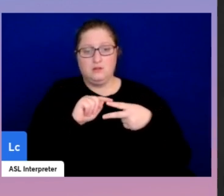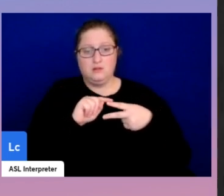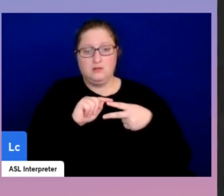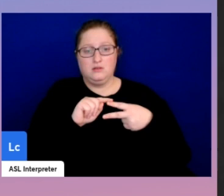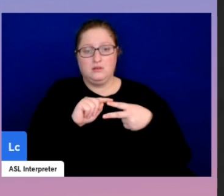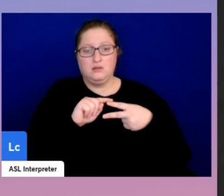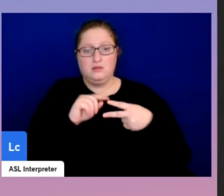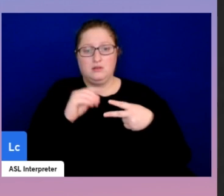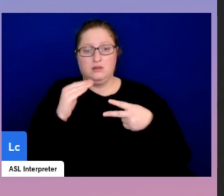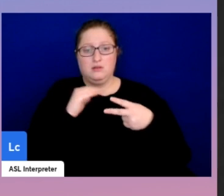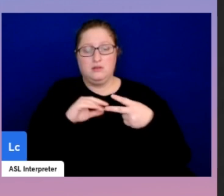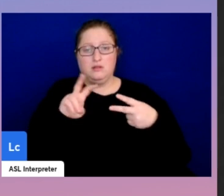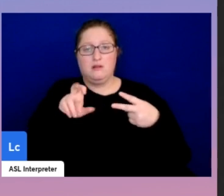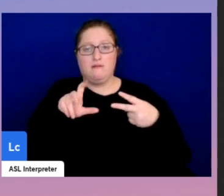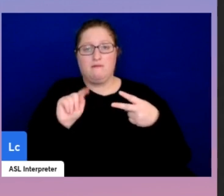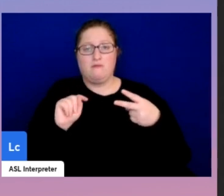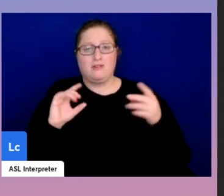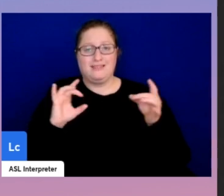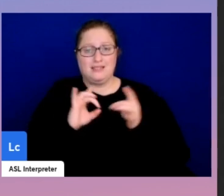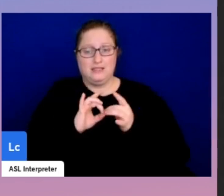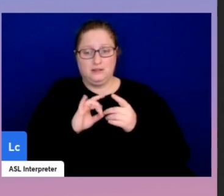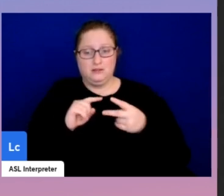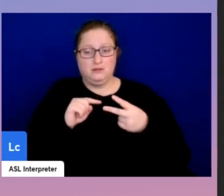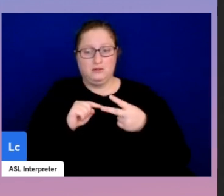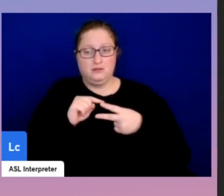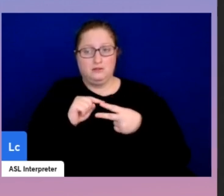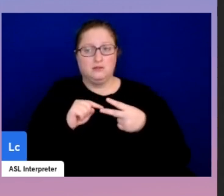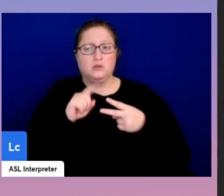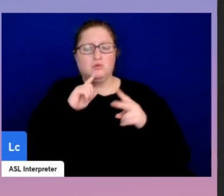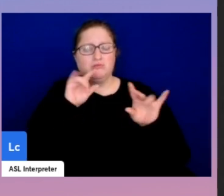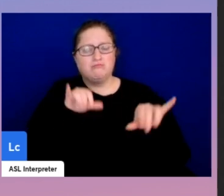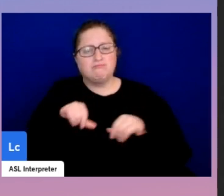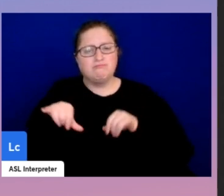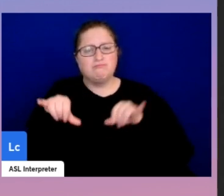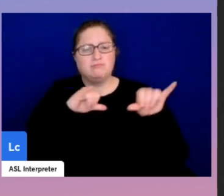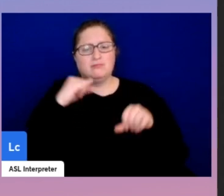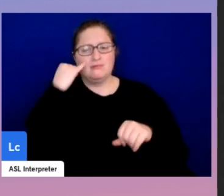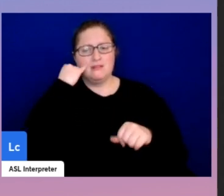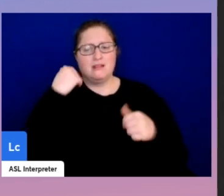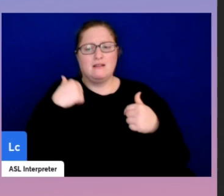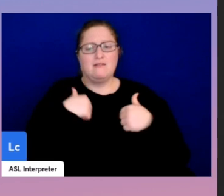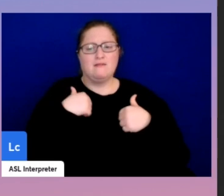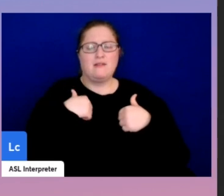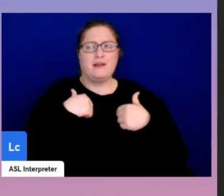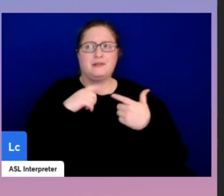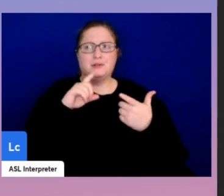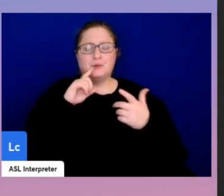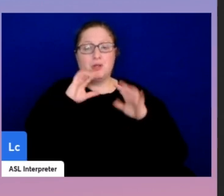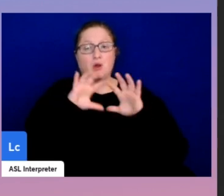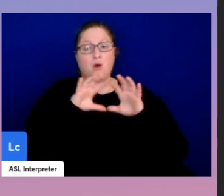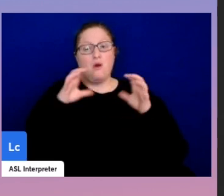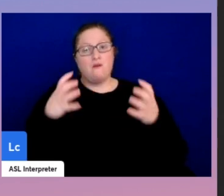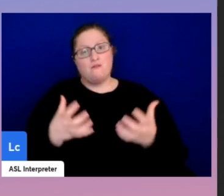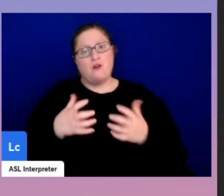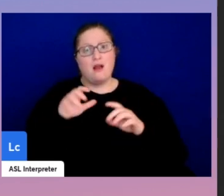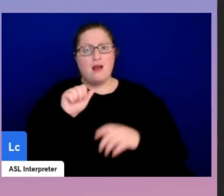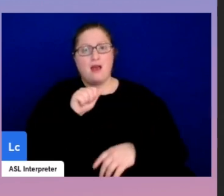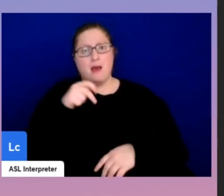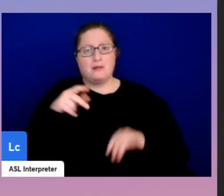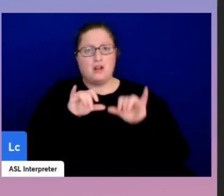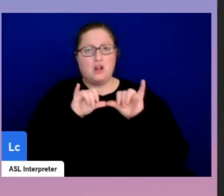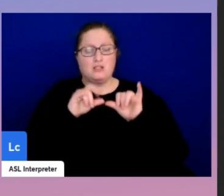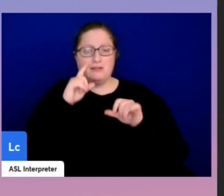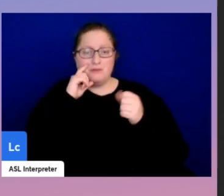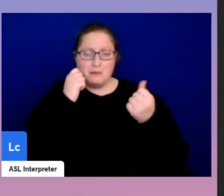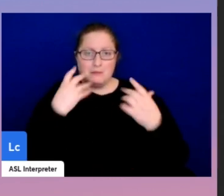and then we're doing a Vault Connect. So this would be sort of standard if I were a sort of overall application architect for multiple